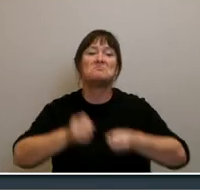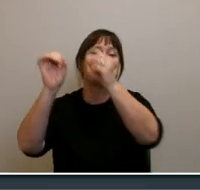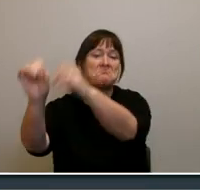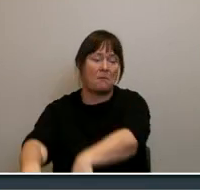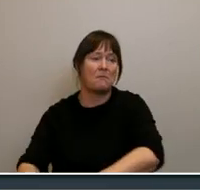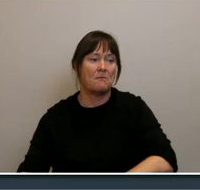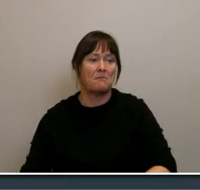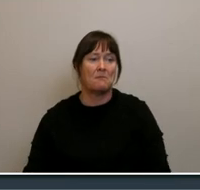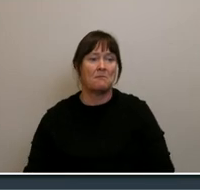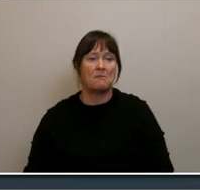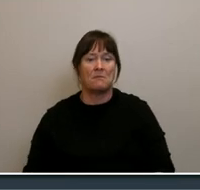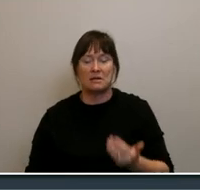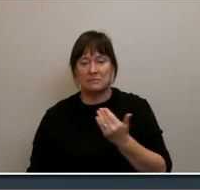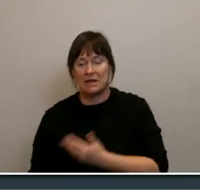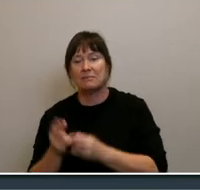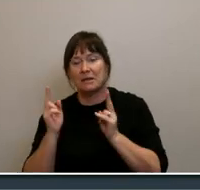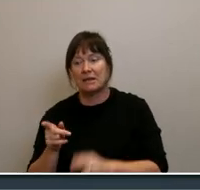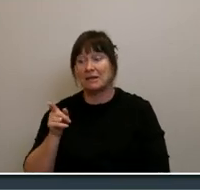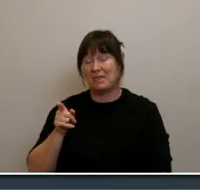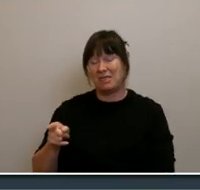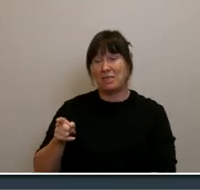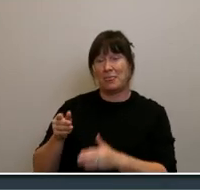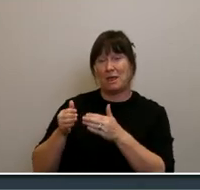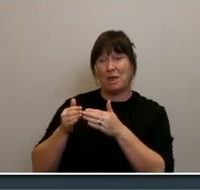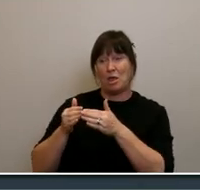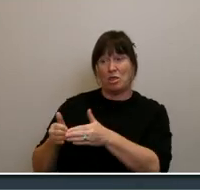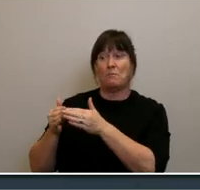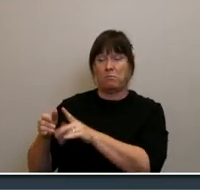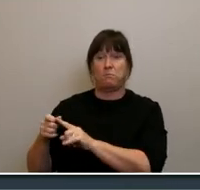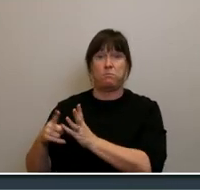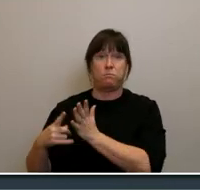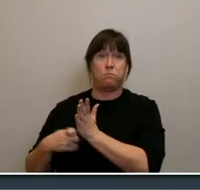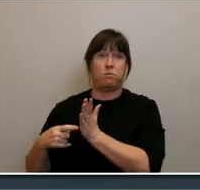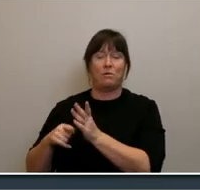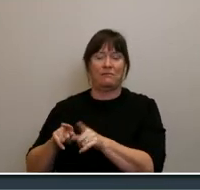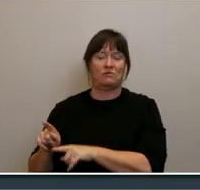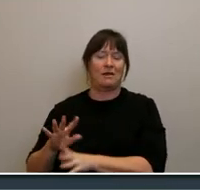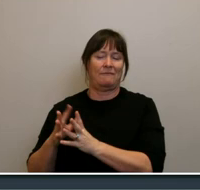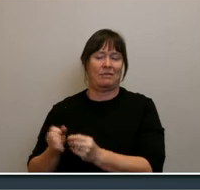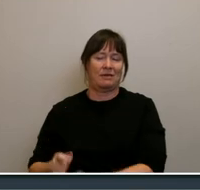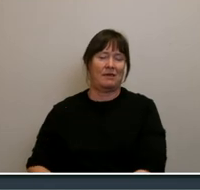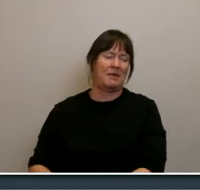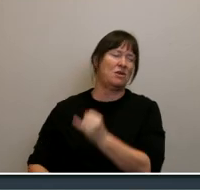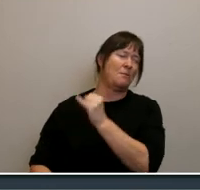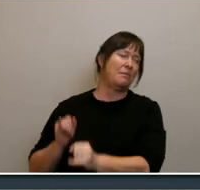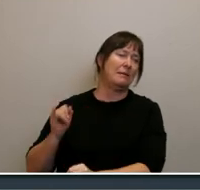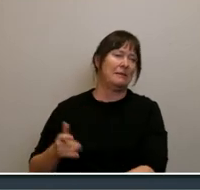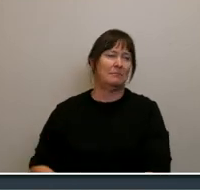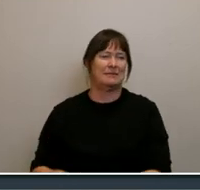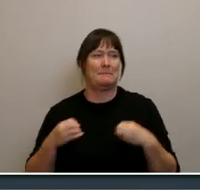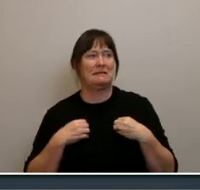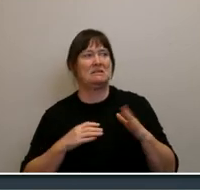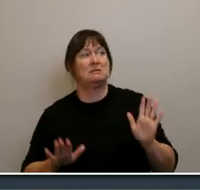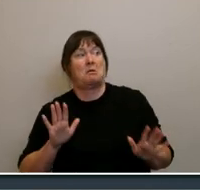disgrace, and it's been happening since. The port, look, they've tried every track, and I don't blame them as a company trying